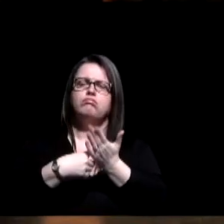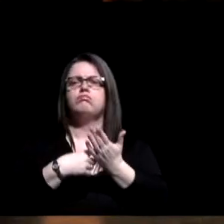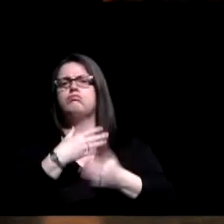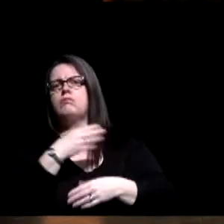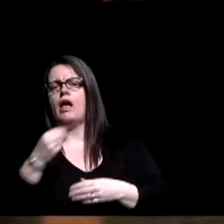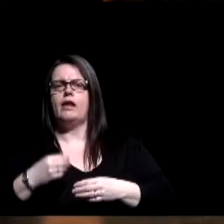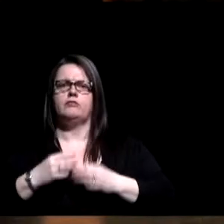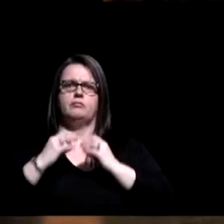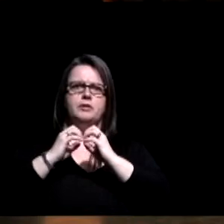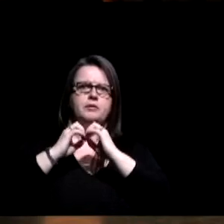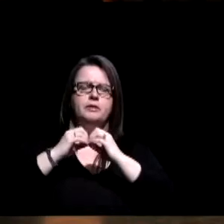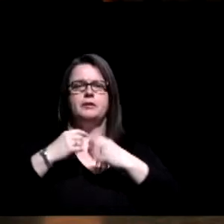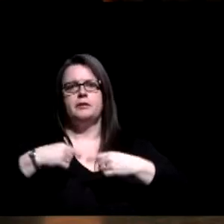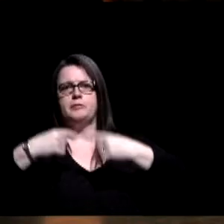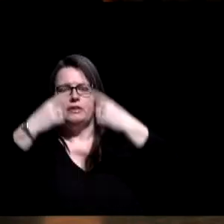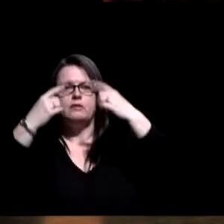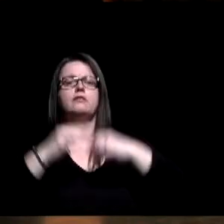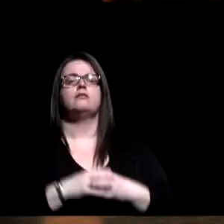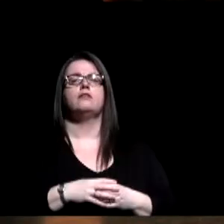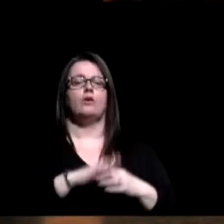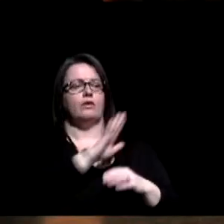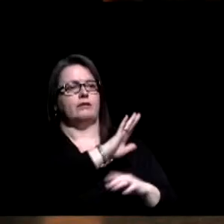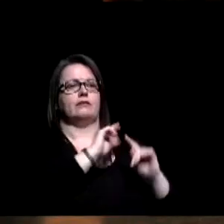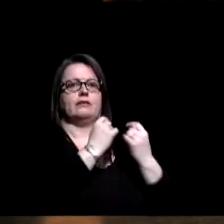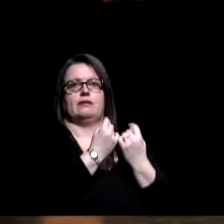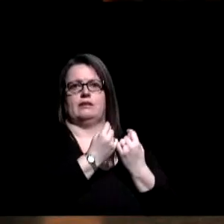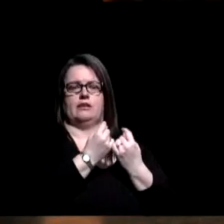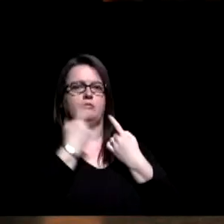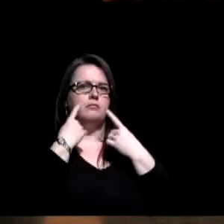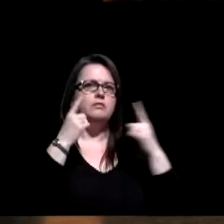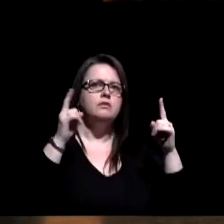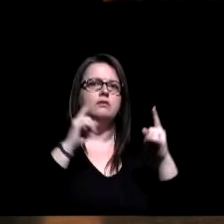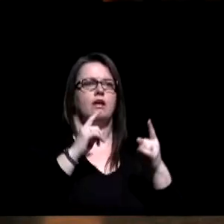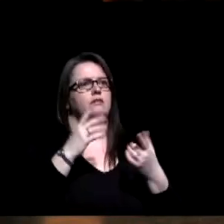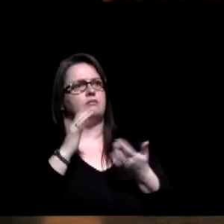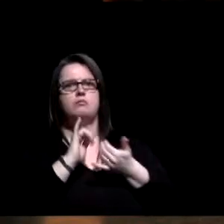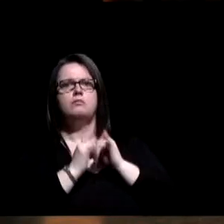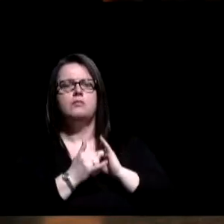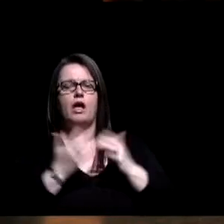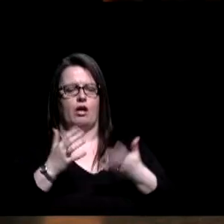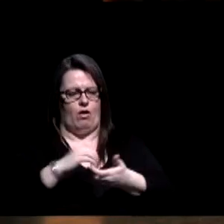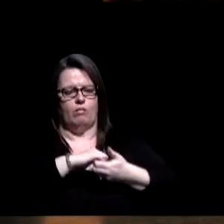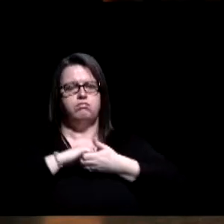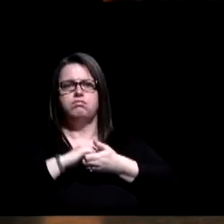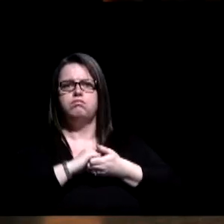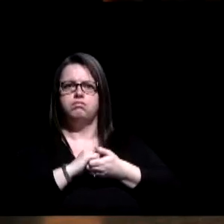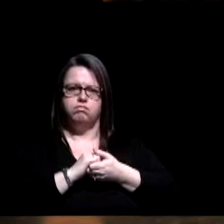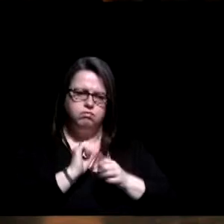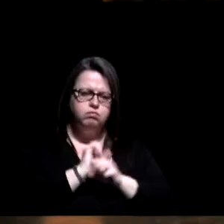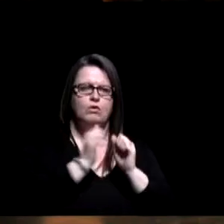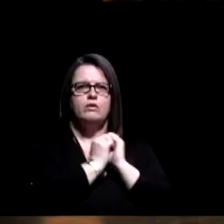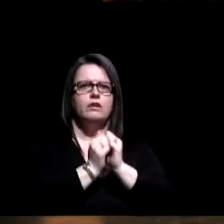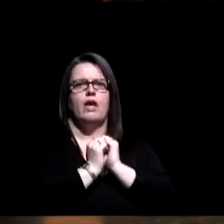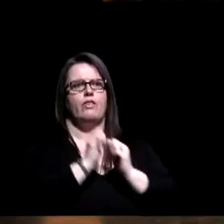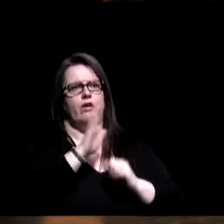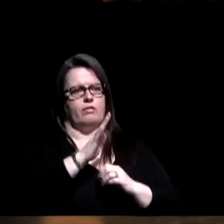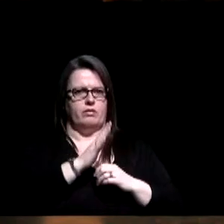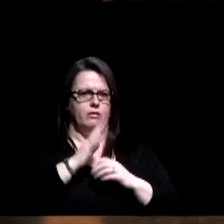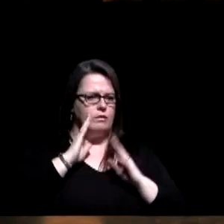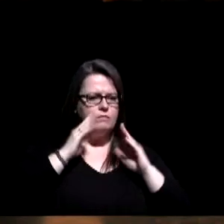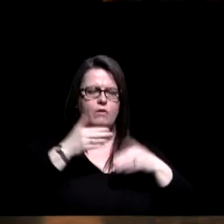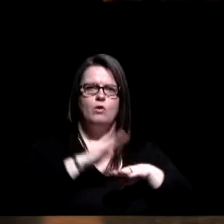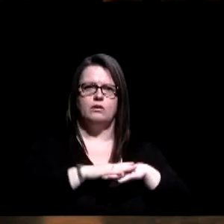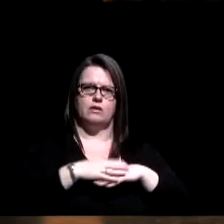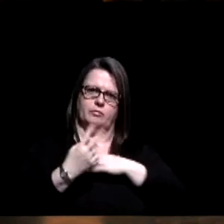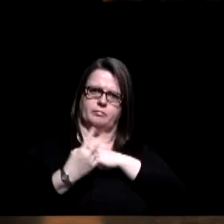team's success can be attributed to their collective efforts, their dedication to the preservation of history, and their affection